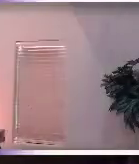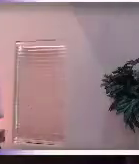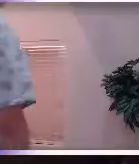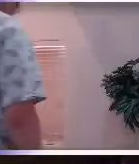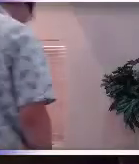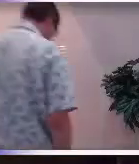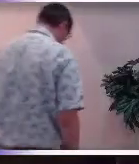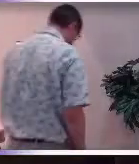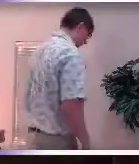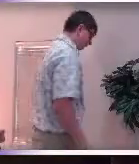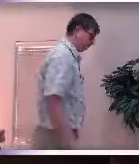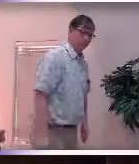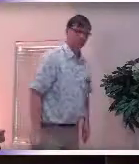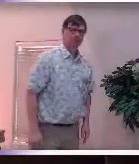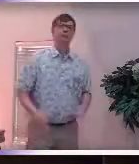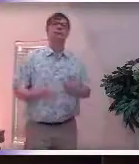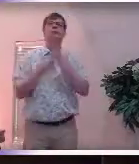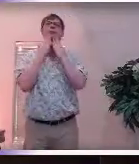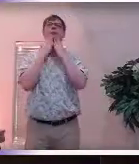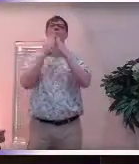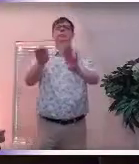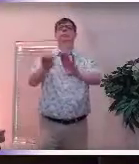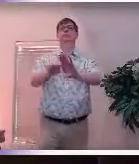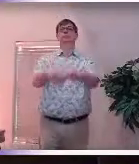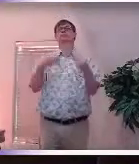Ah, thank you so much.